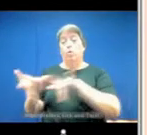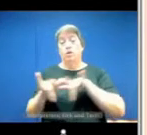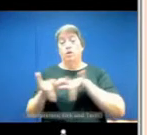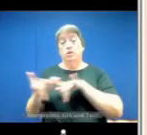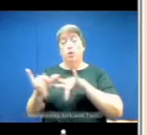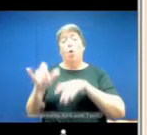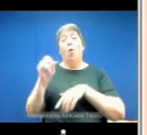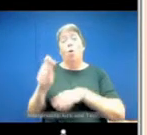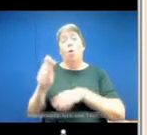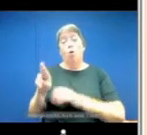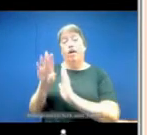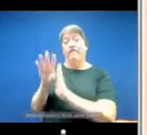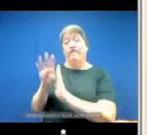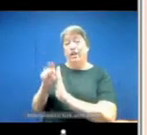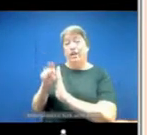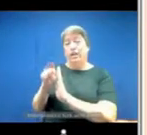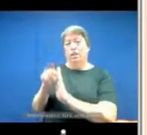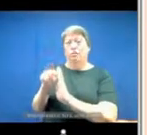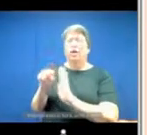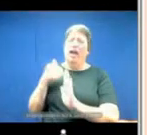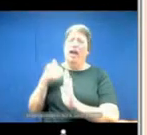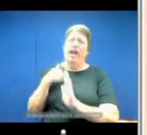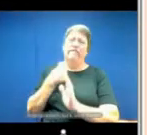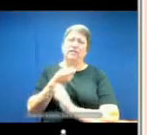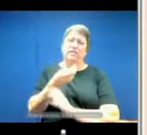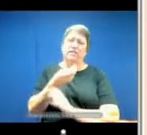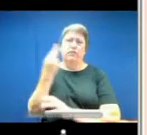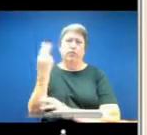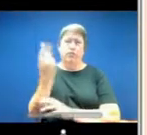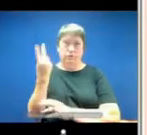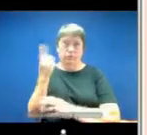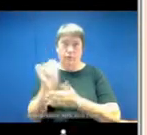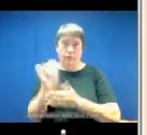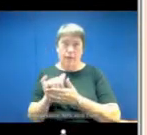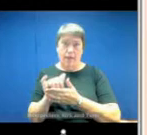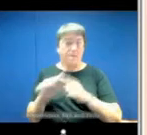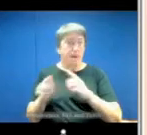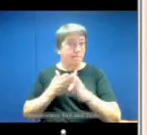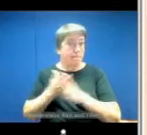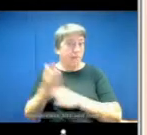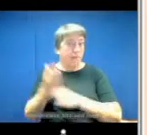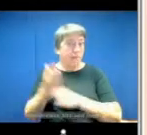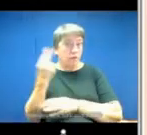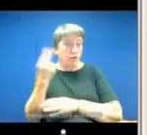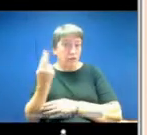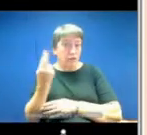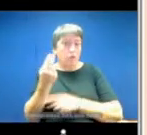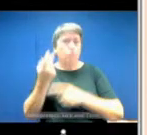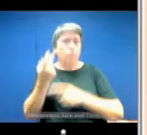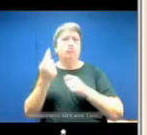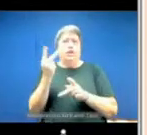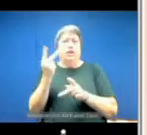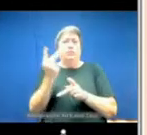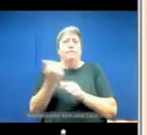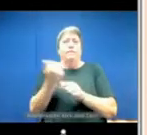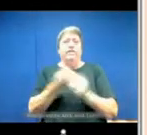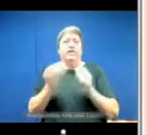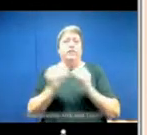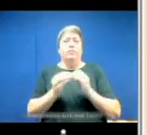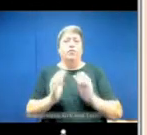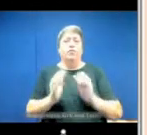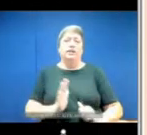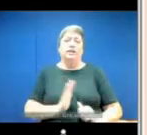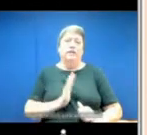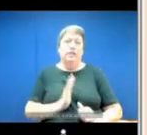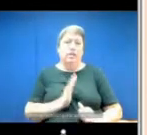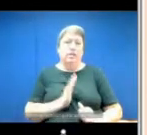There are a number of reasons for that, but primarily to try to keep things more civil,